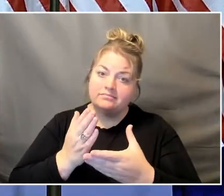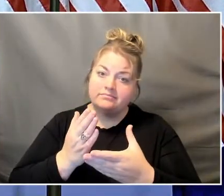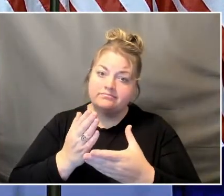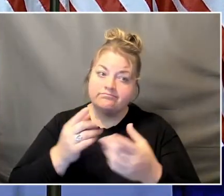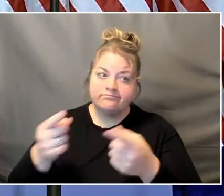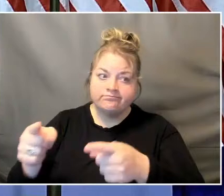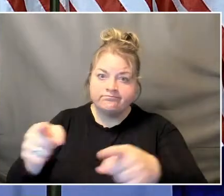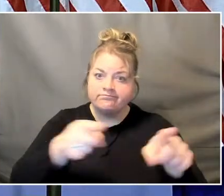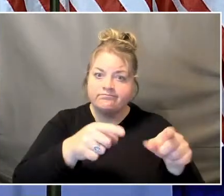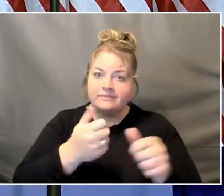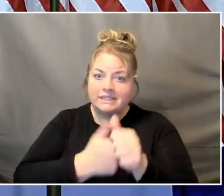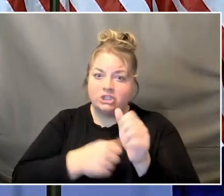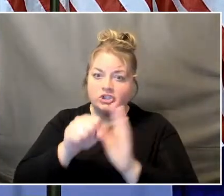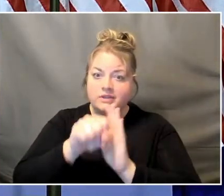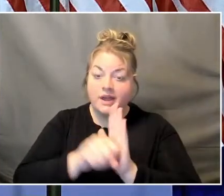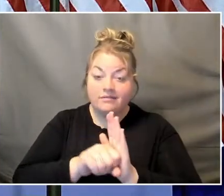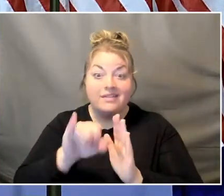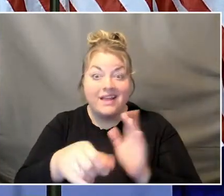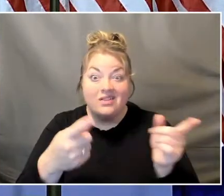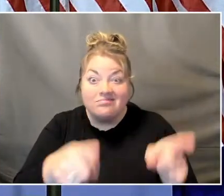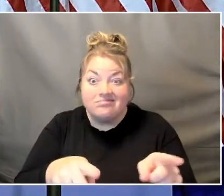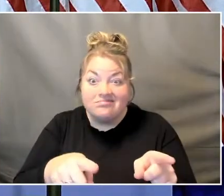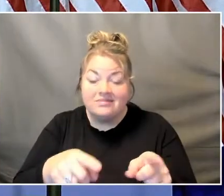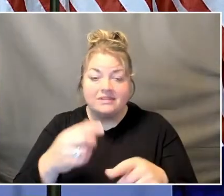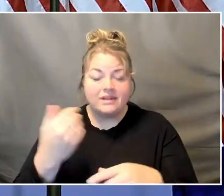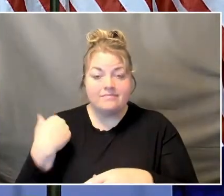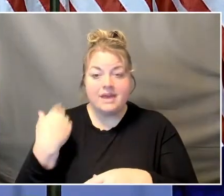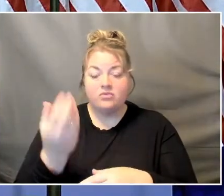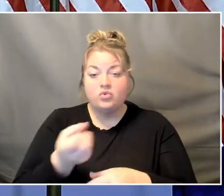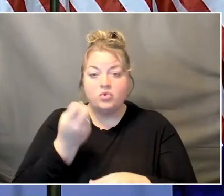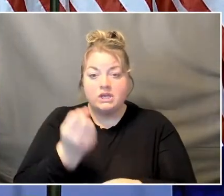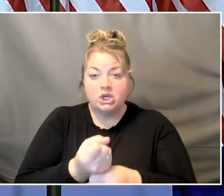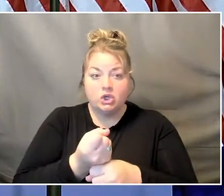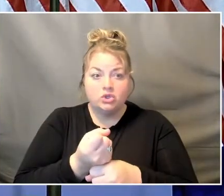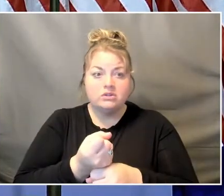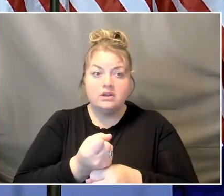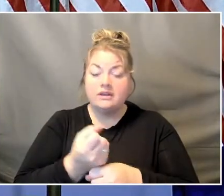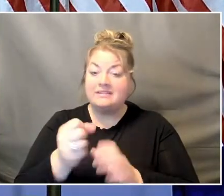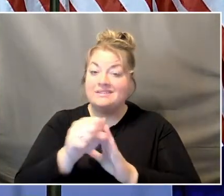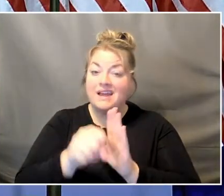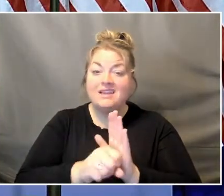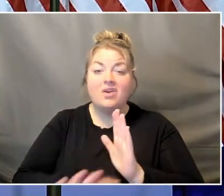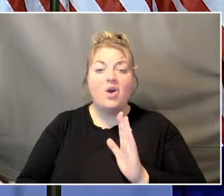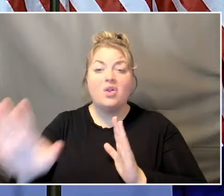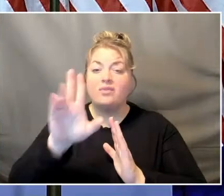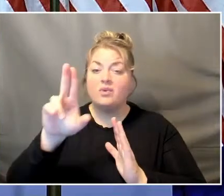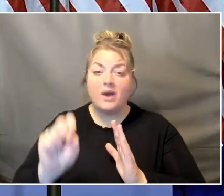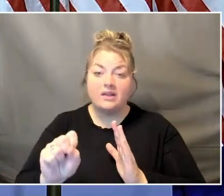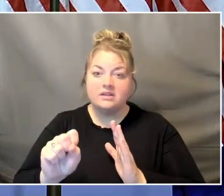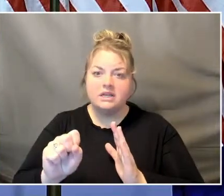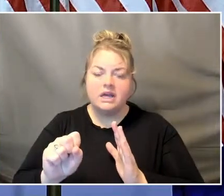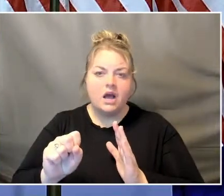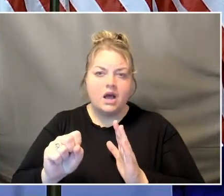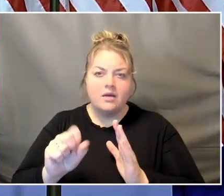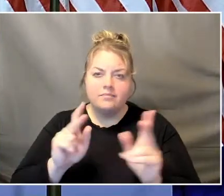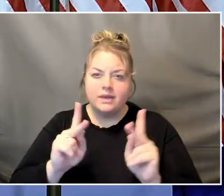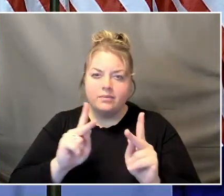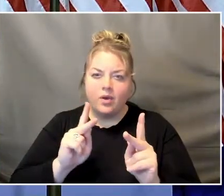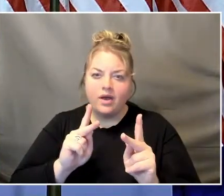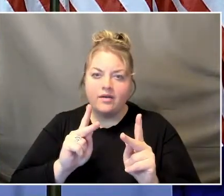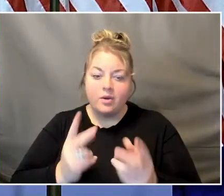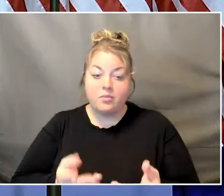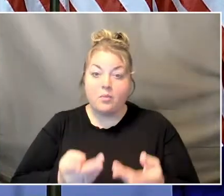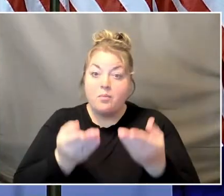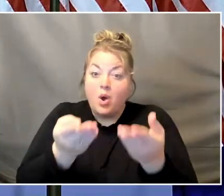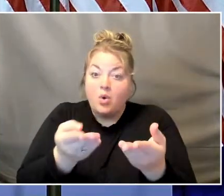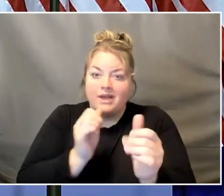the past 2 years, in states across our nation, extremists have proposed and passed laws that criminalize